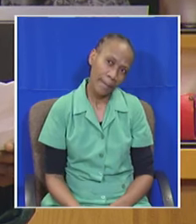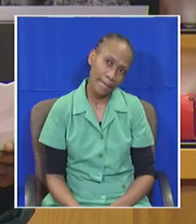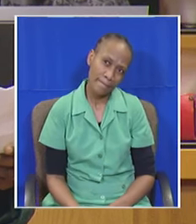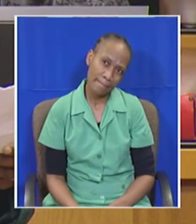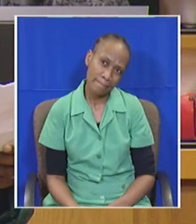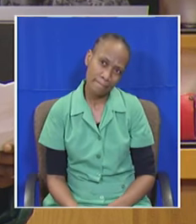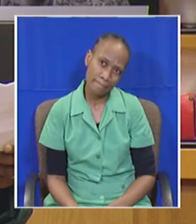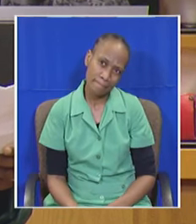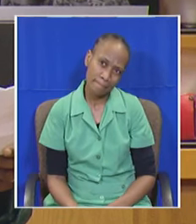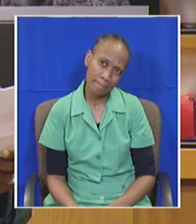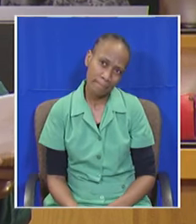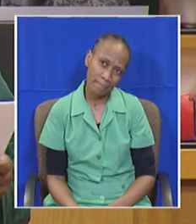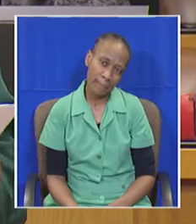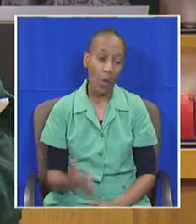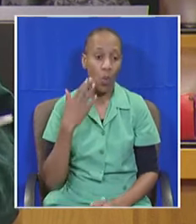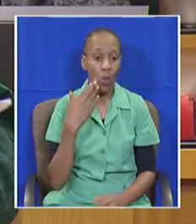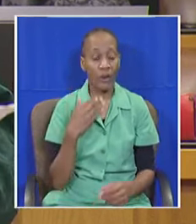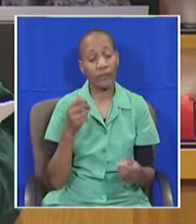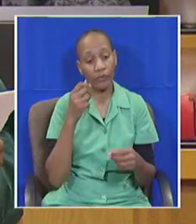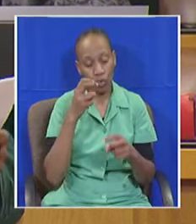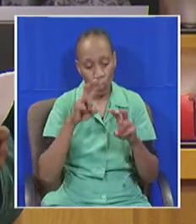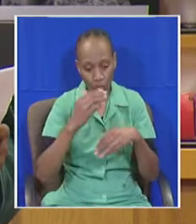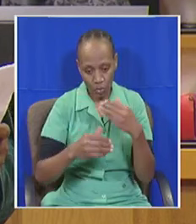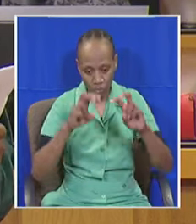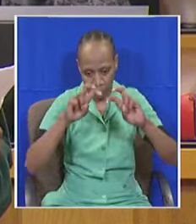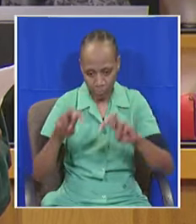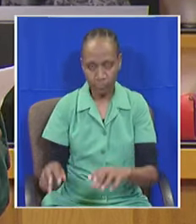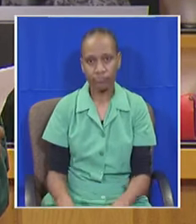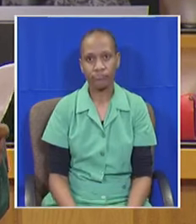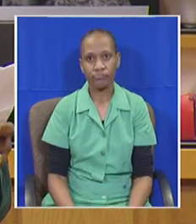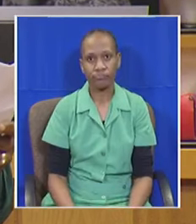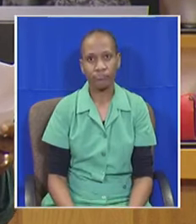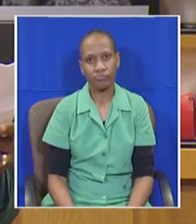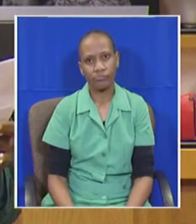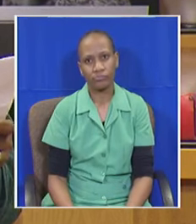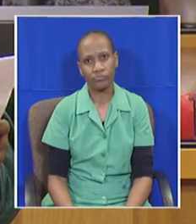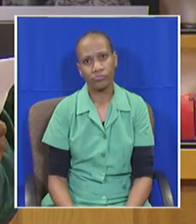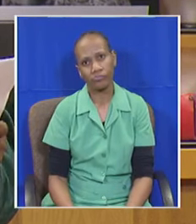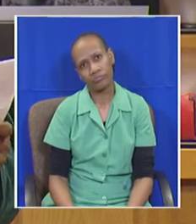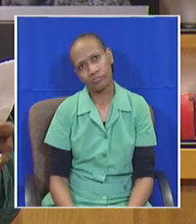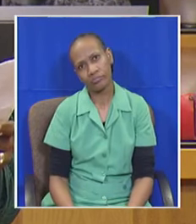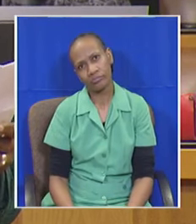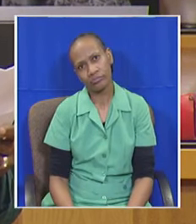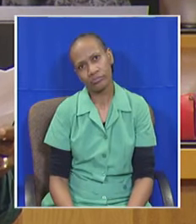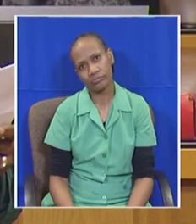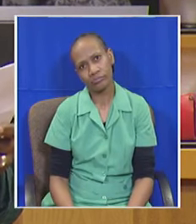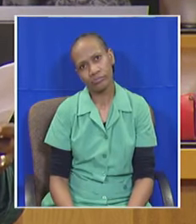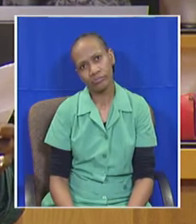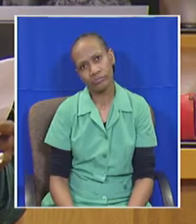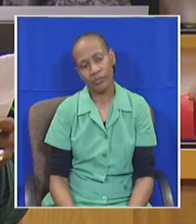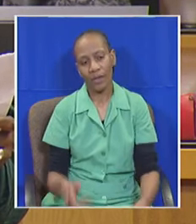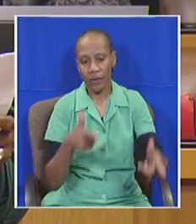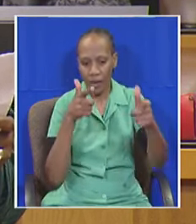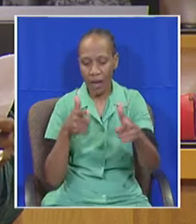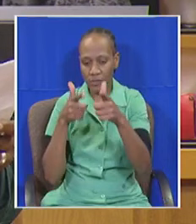evidential value during the operations. As per standard procedure, the rifles and pistols were